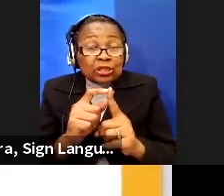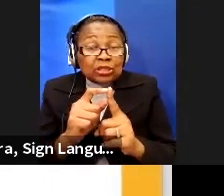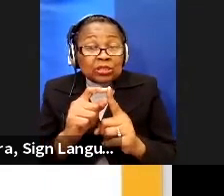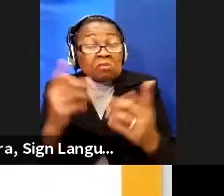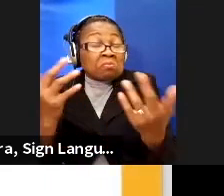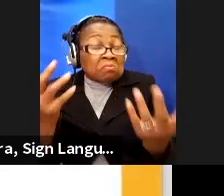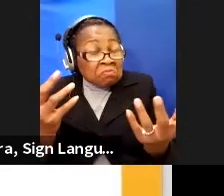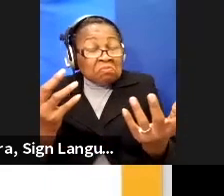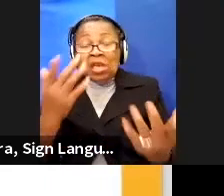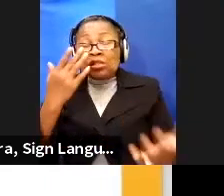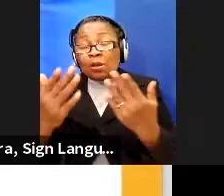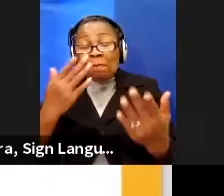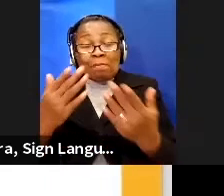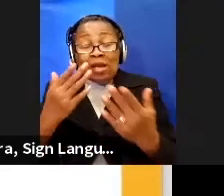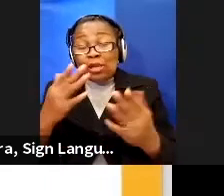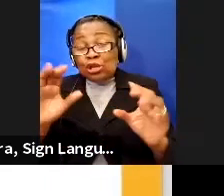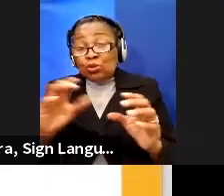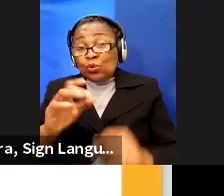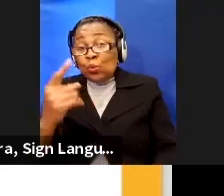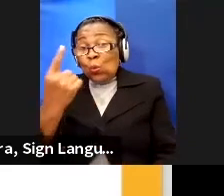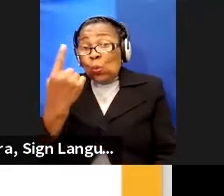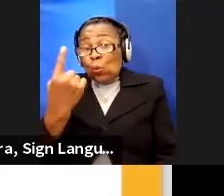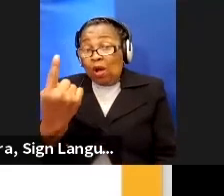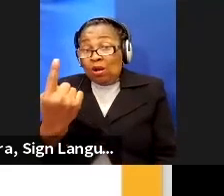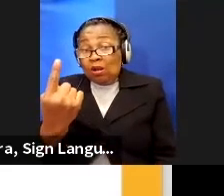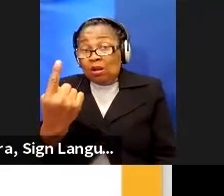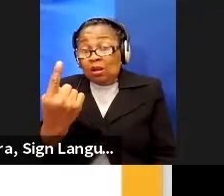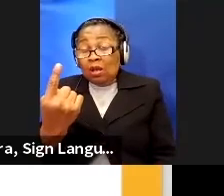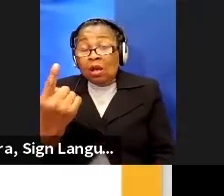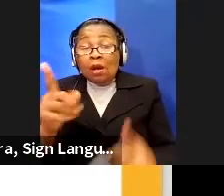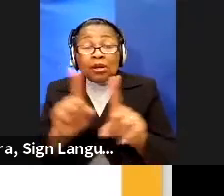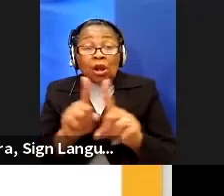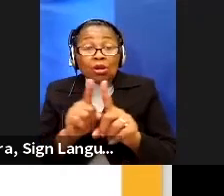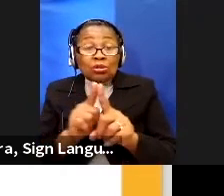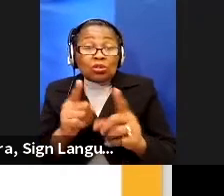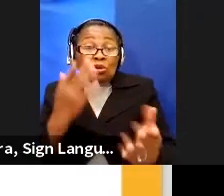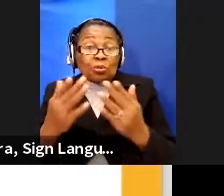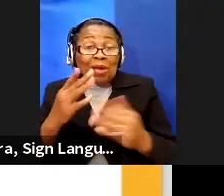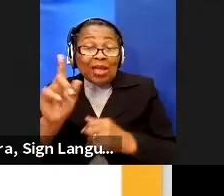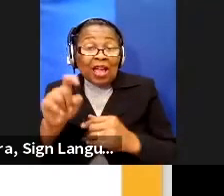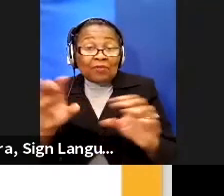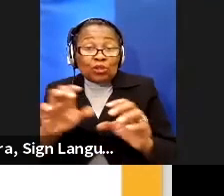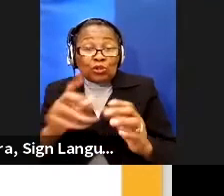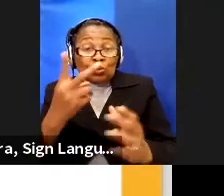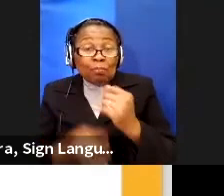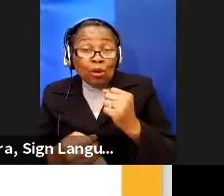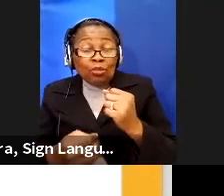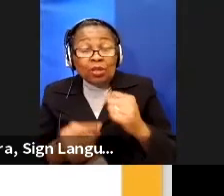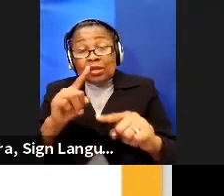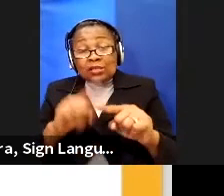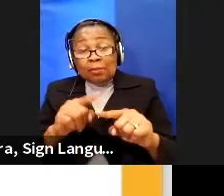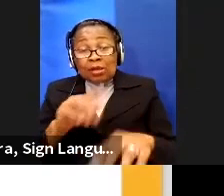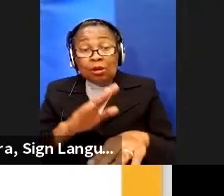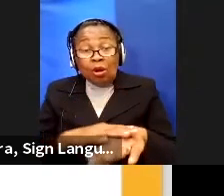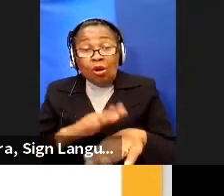you only have to do one, but you may also have to do both, depending on how the mix-up of your